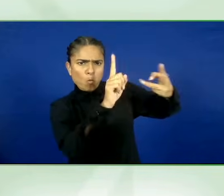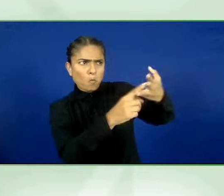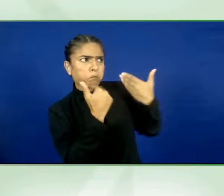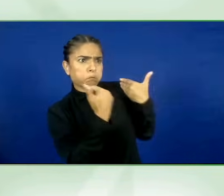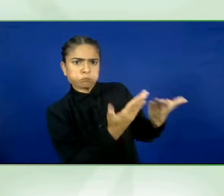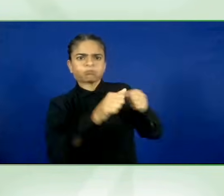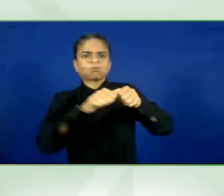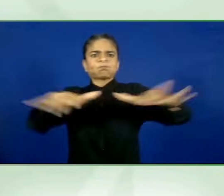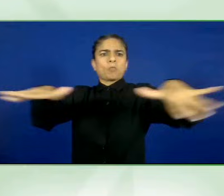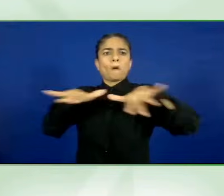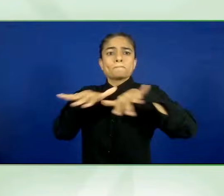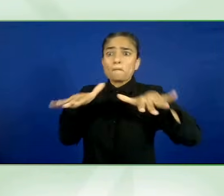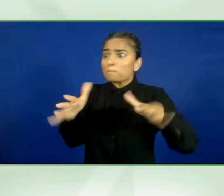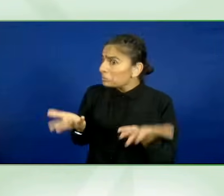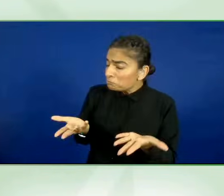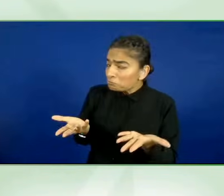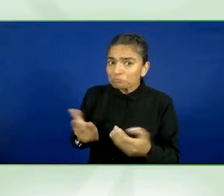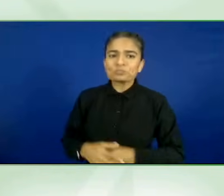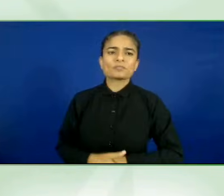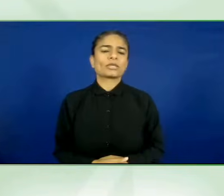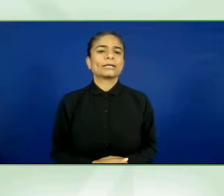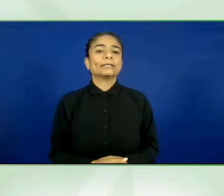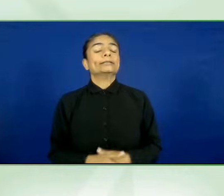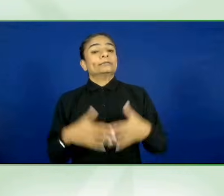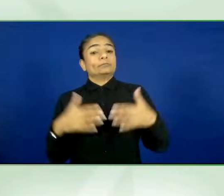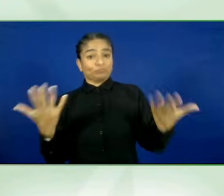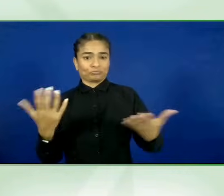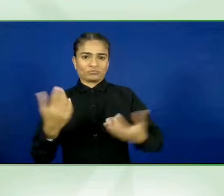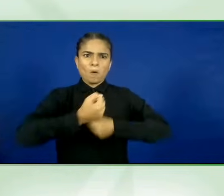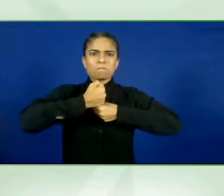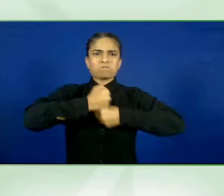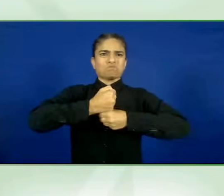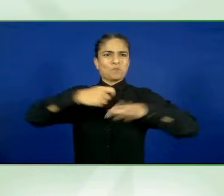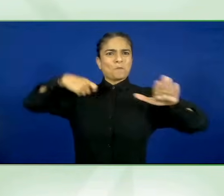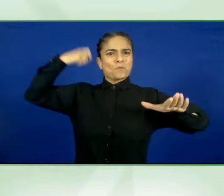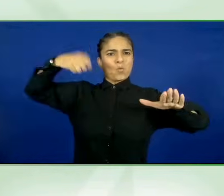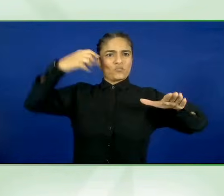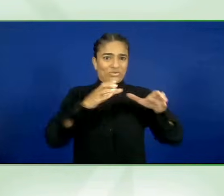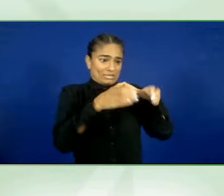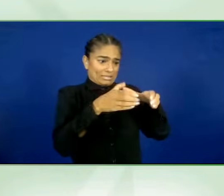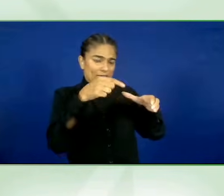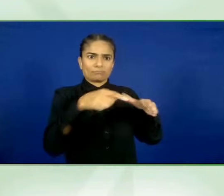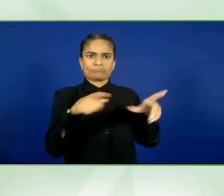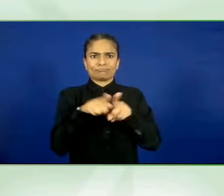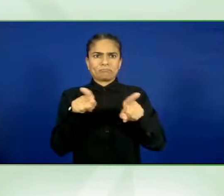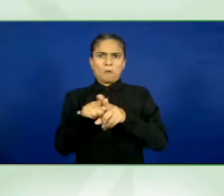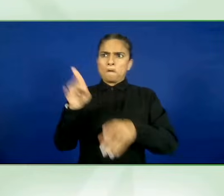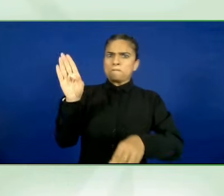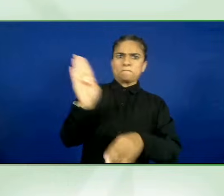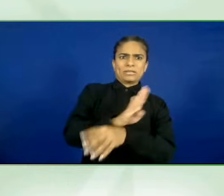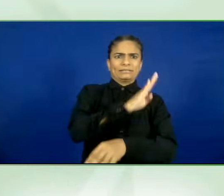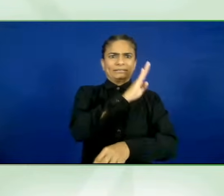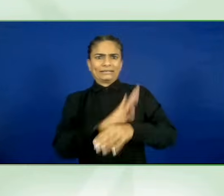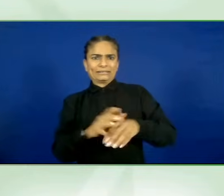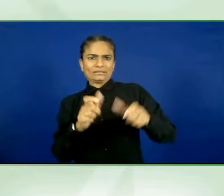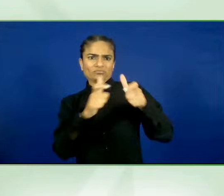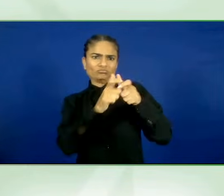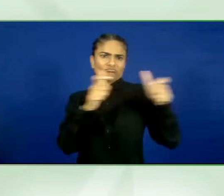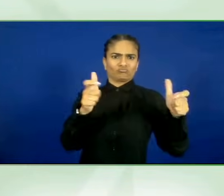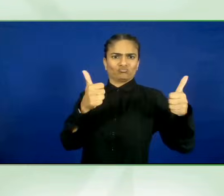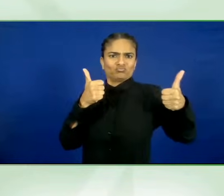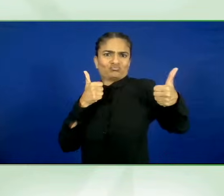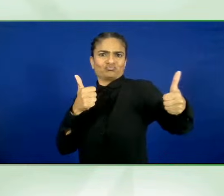production houses, it's a business opportunity for them. Accessibility is not charity. Once they make the